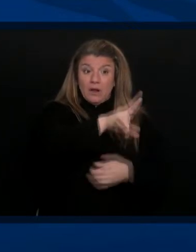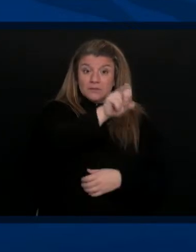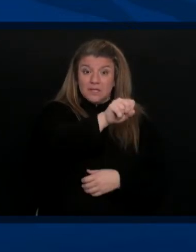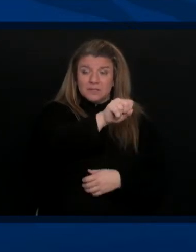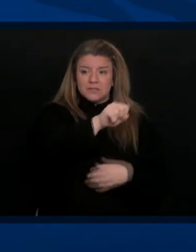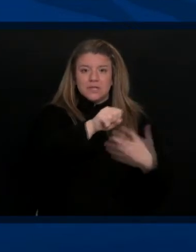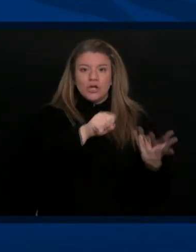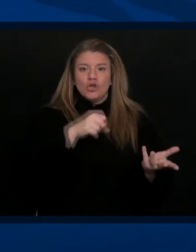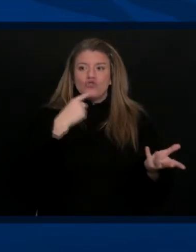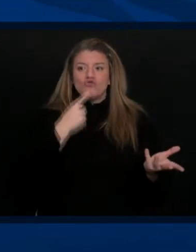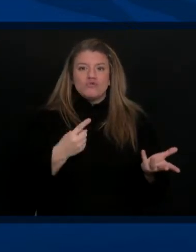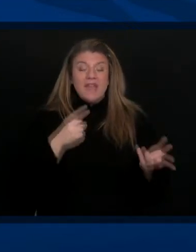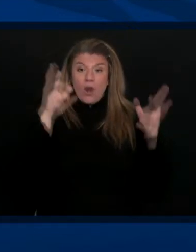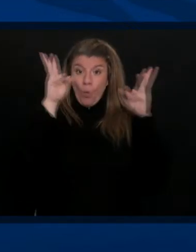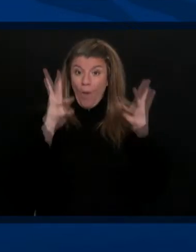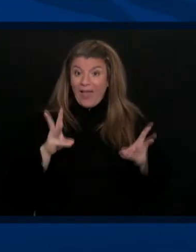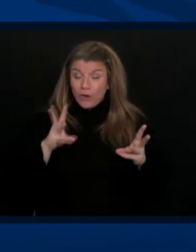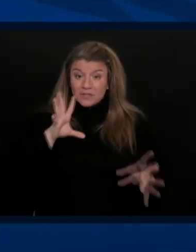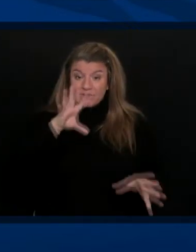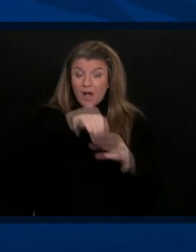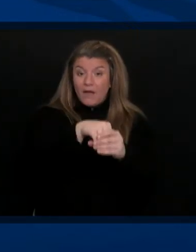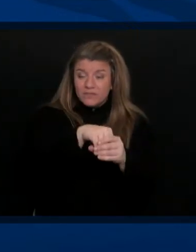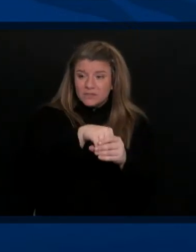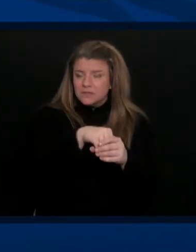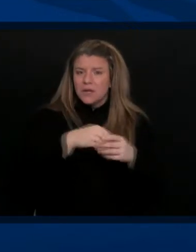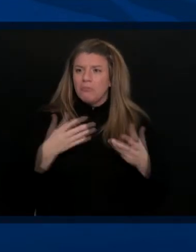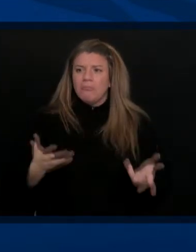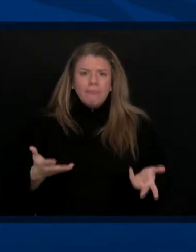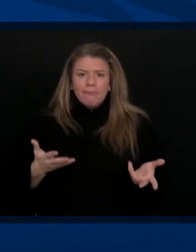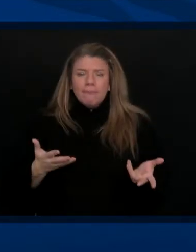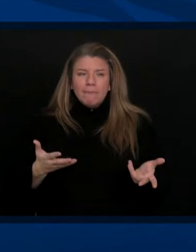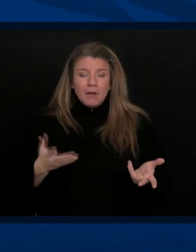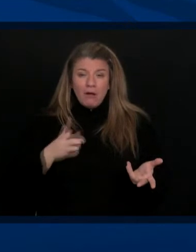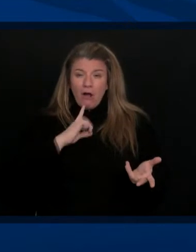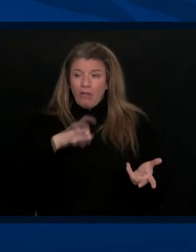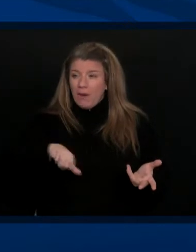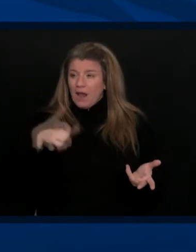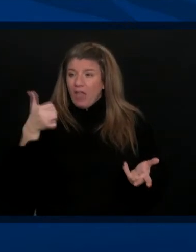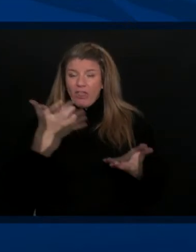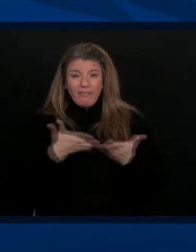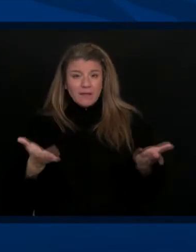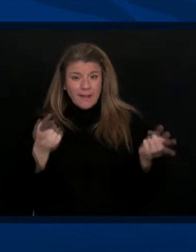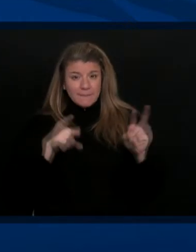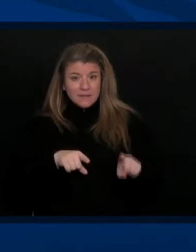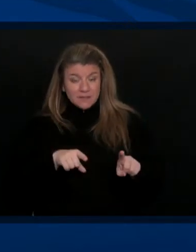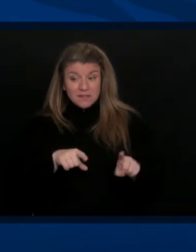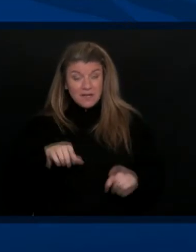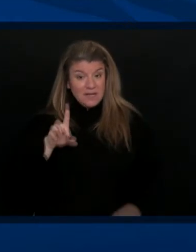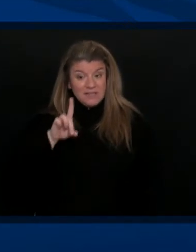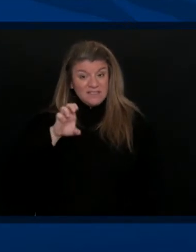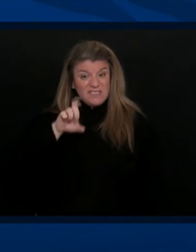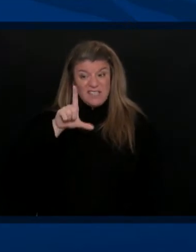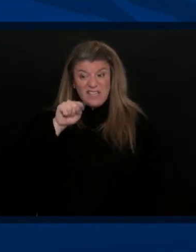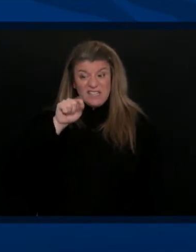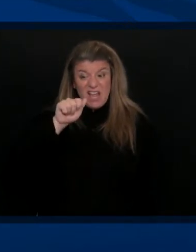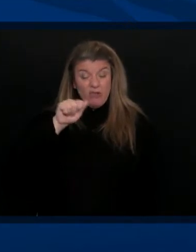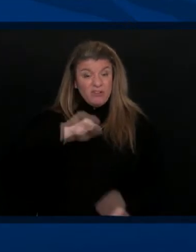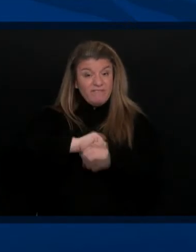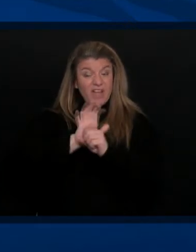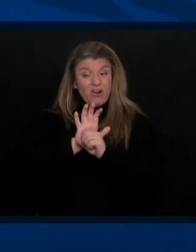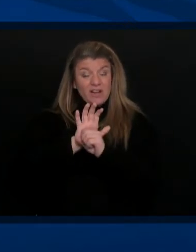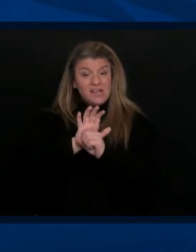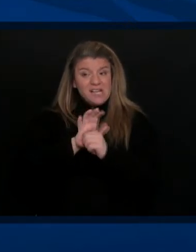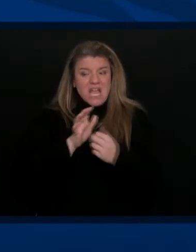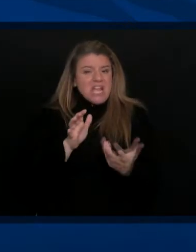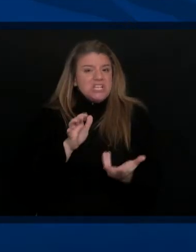say that, weather plays into it, but, are there other factors? Did the Delta variant just not